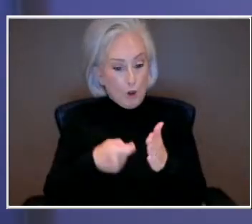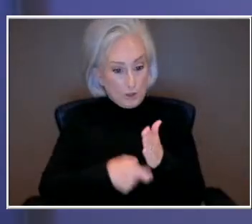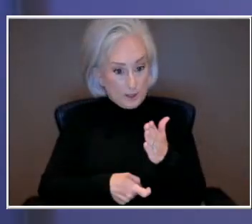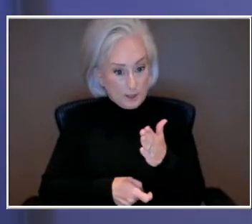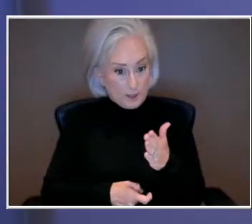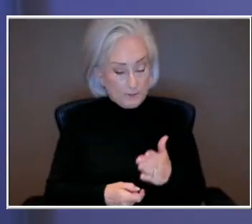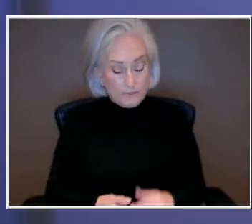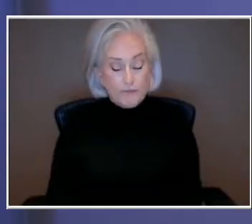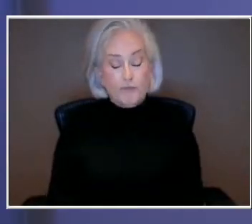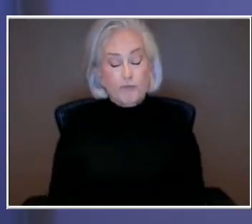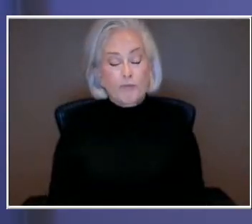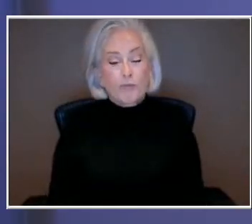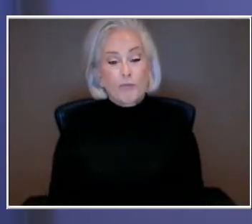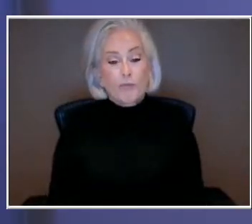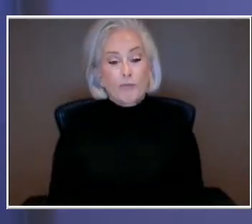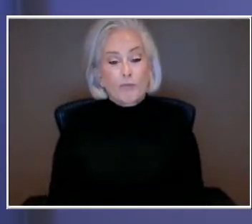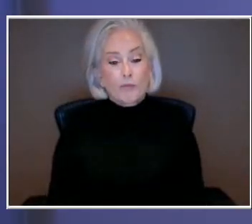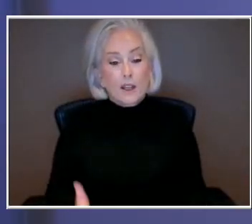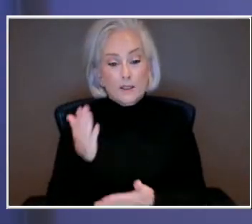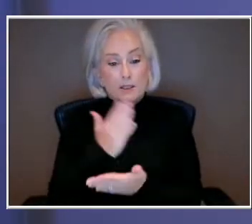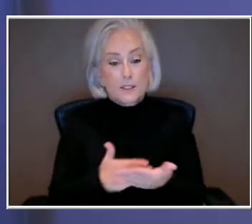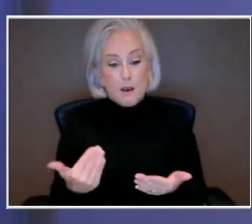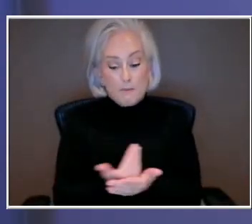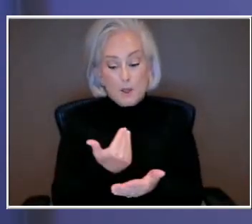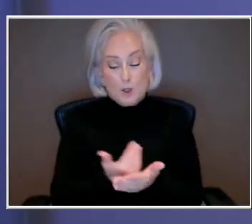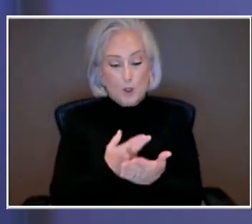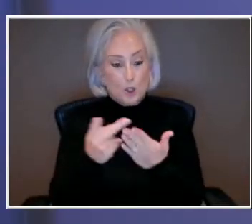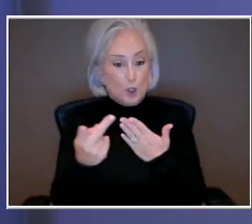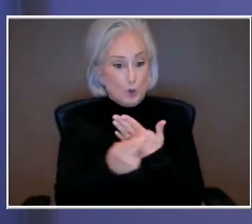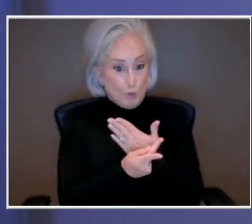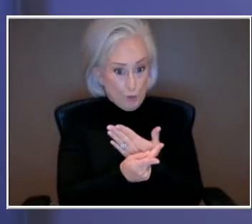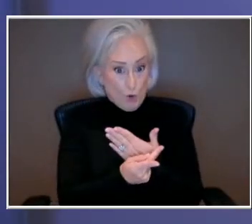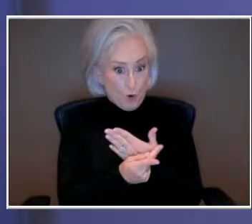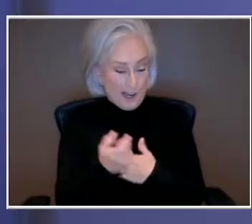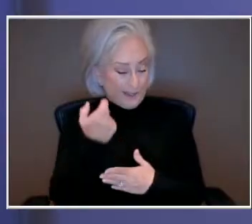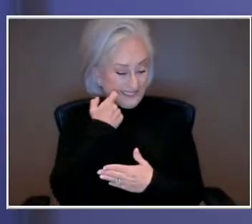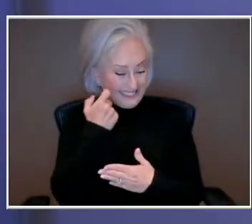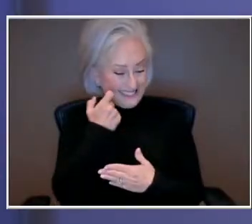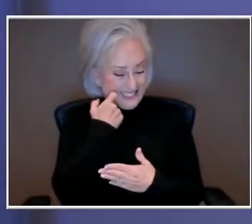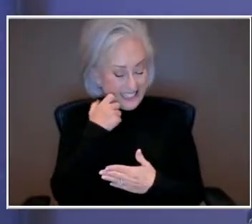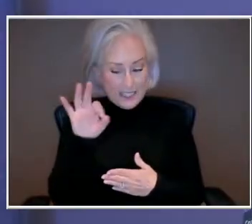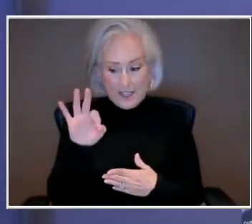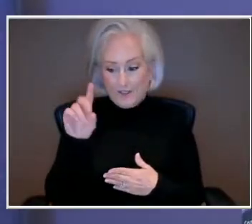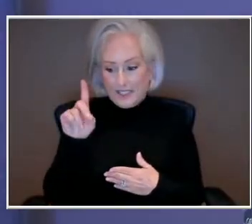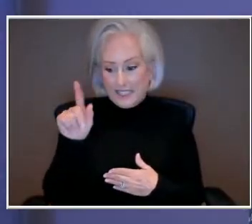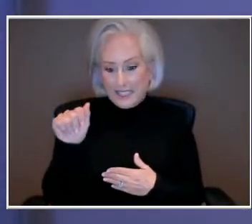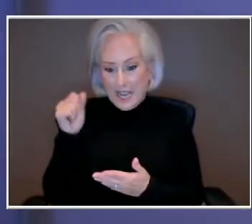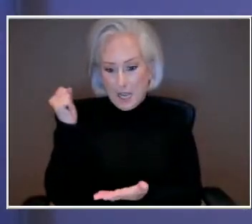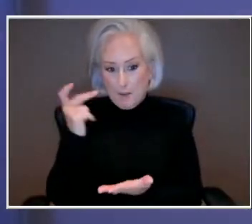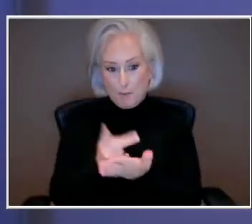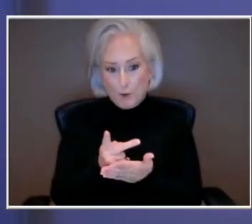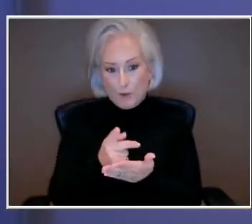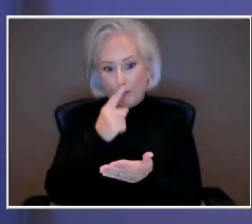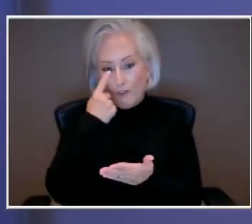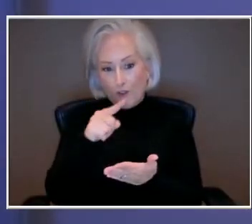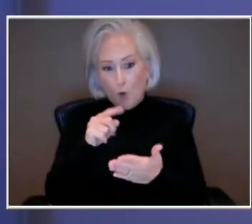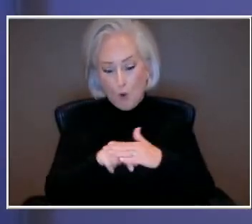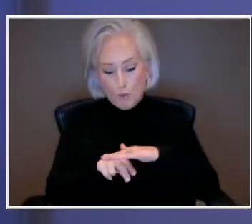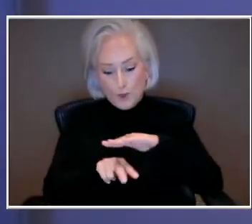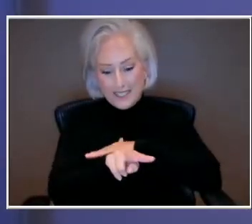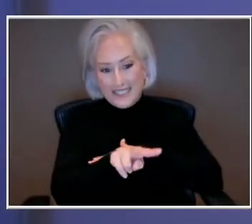newer programs that I talked about that were just FDA approved for predicting risk, not looking at a